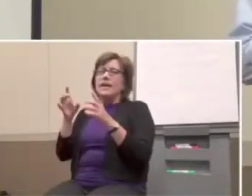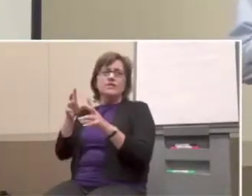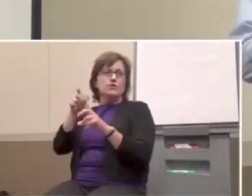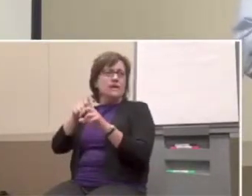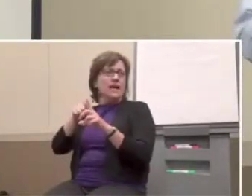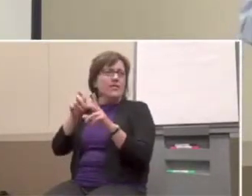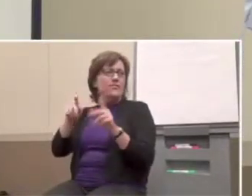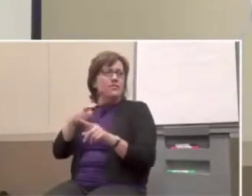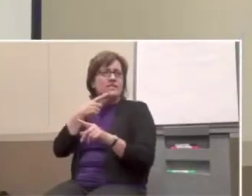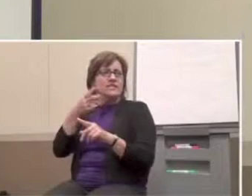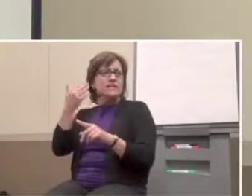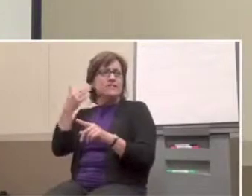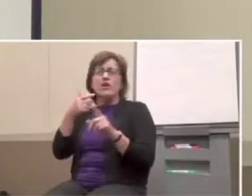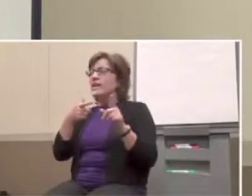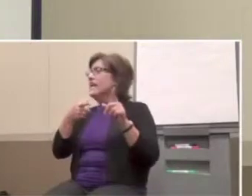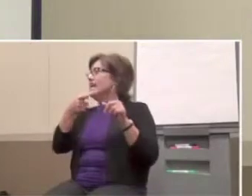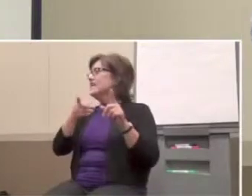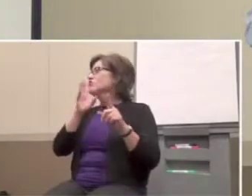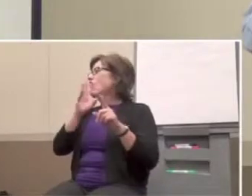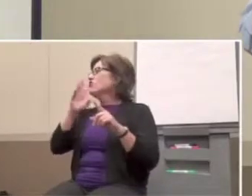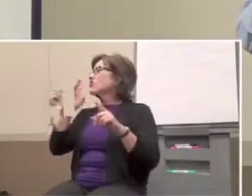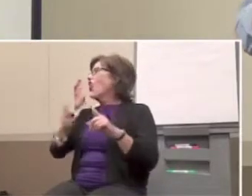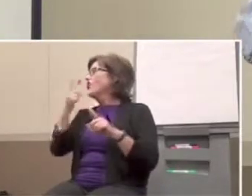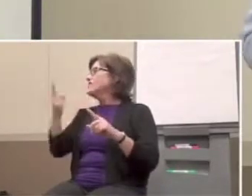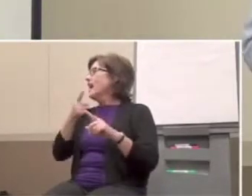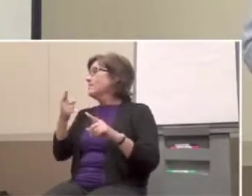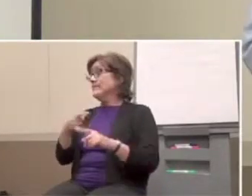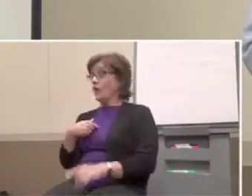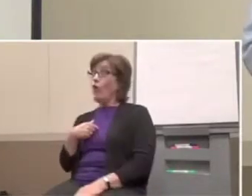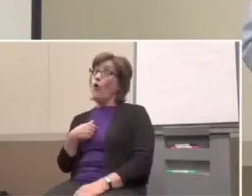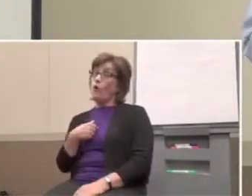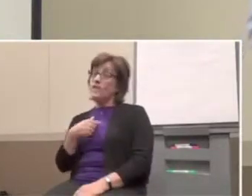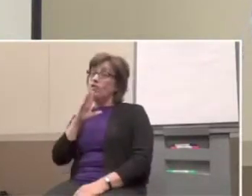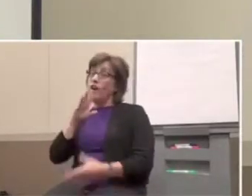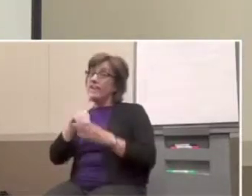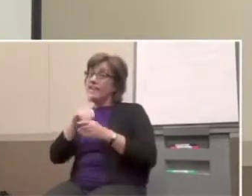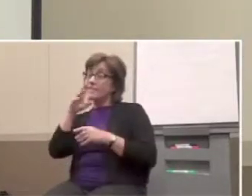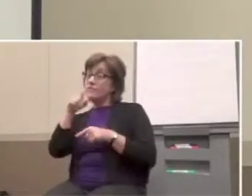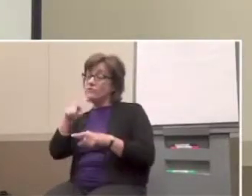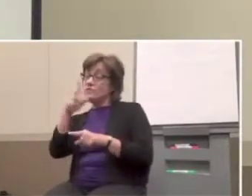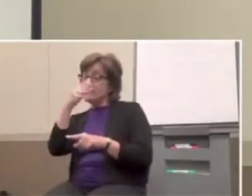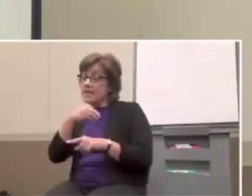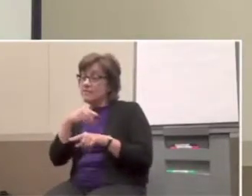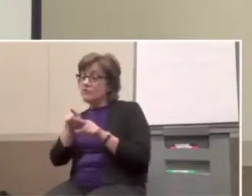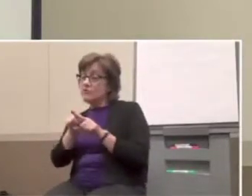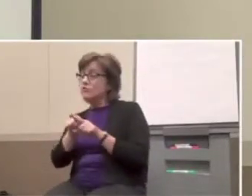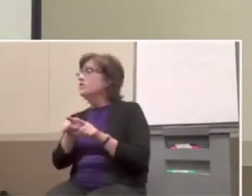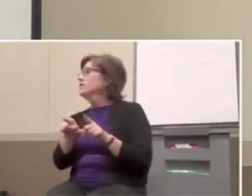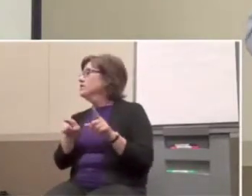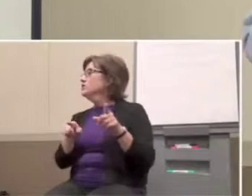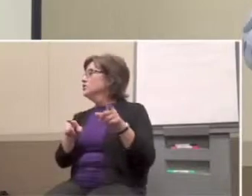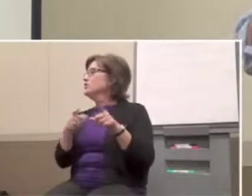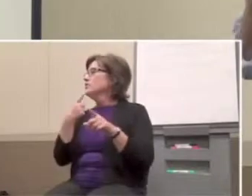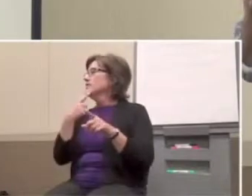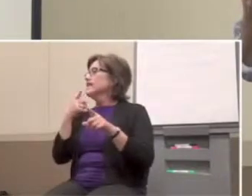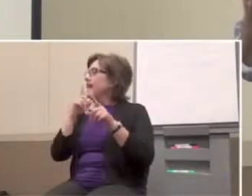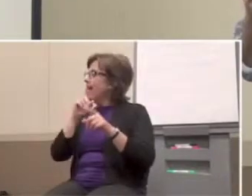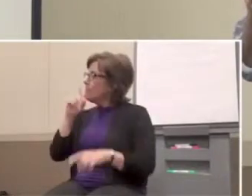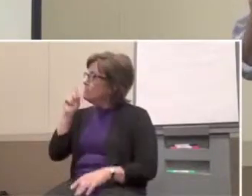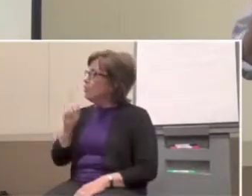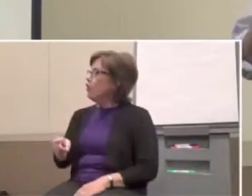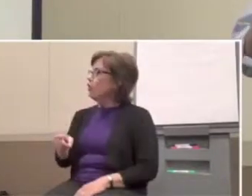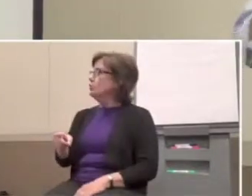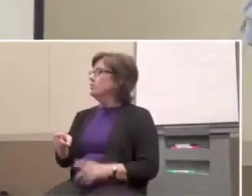earlier that he talks all the time, and I said, does he talk in his sleep too? She was using an absolute, okay? And we tend to do